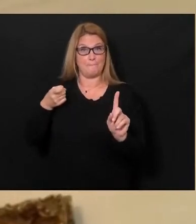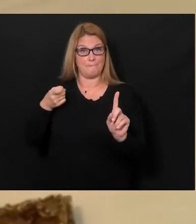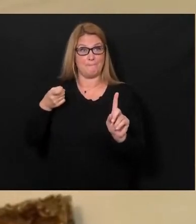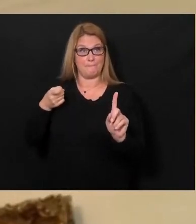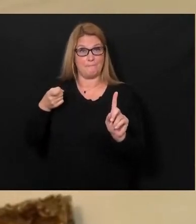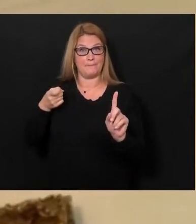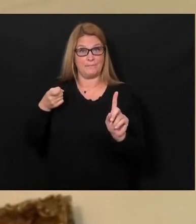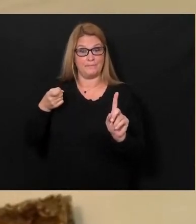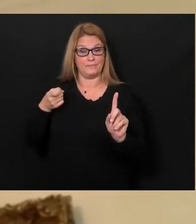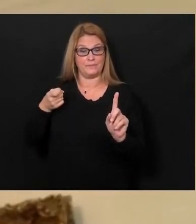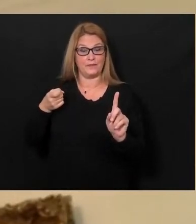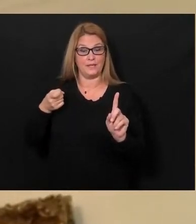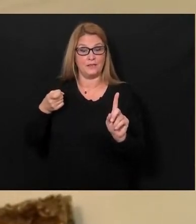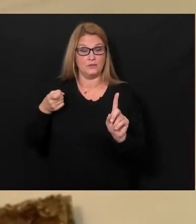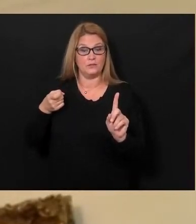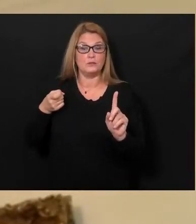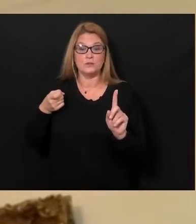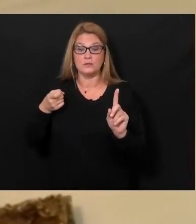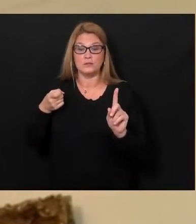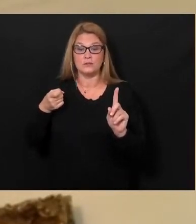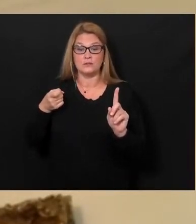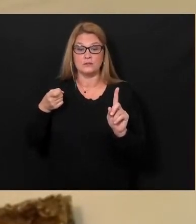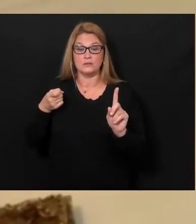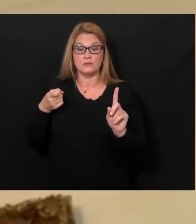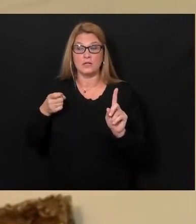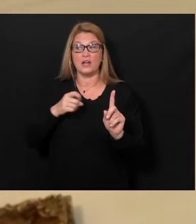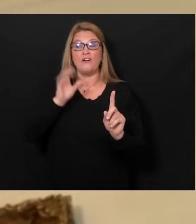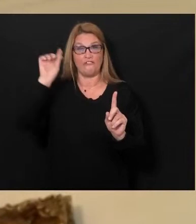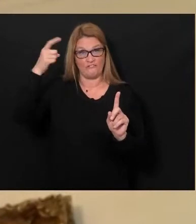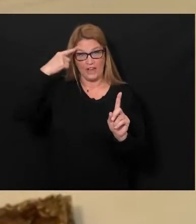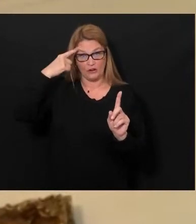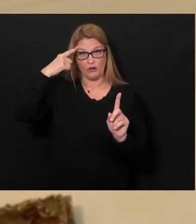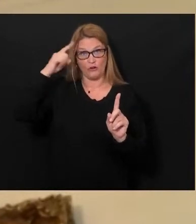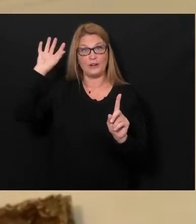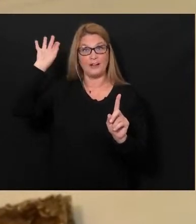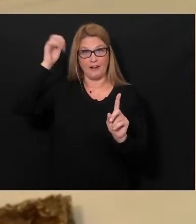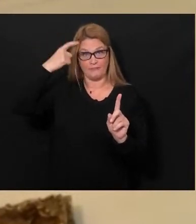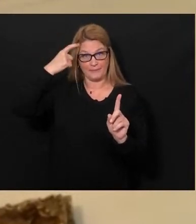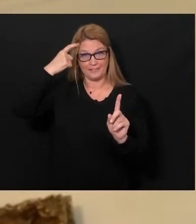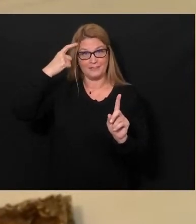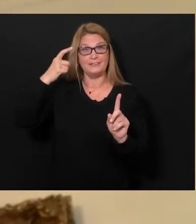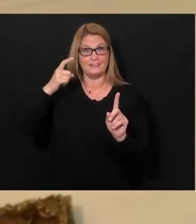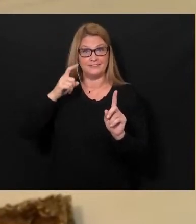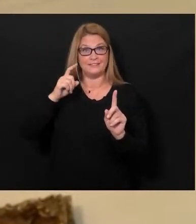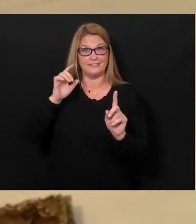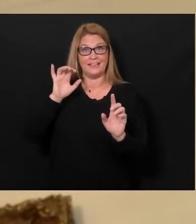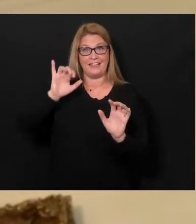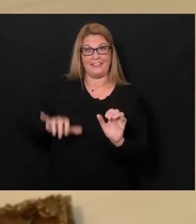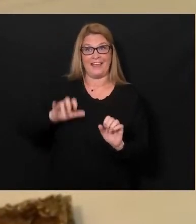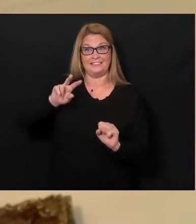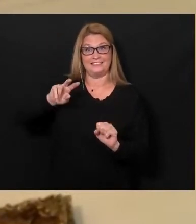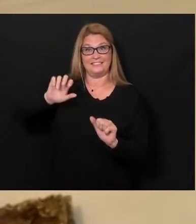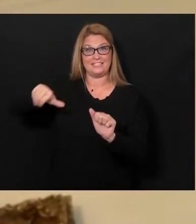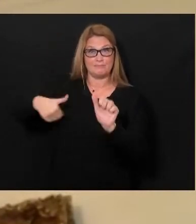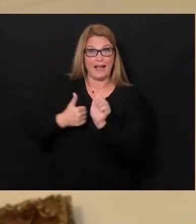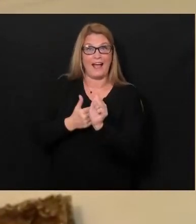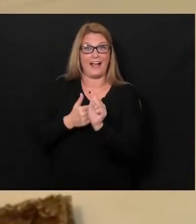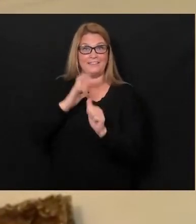additional funds that are coming in from the federal government as kind of the second wave after the CARES